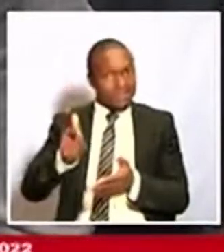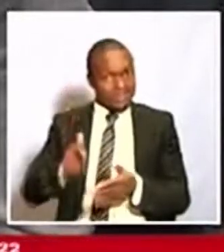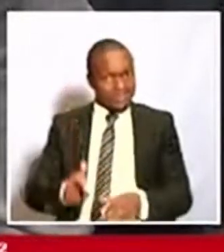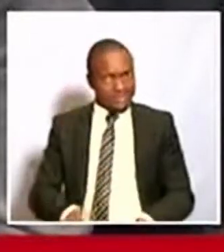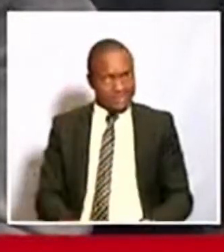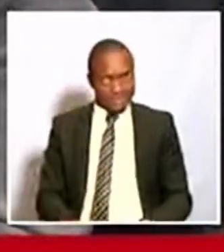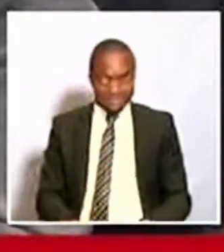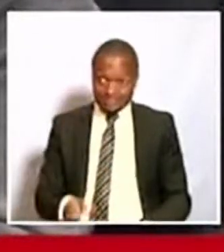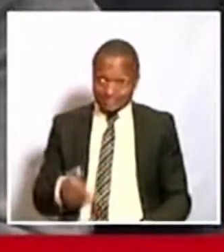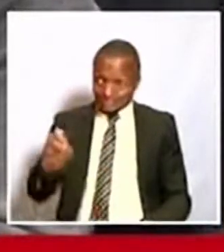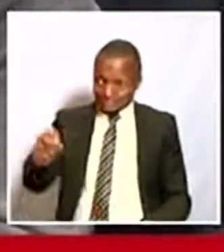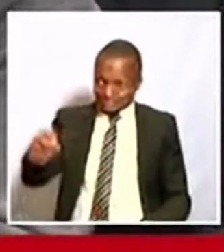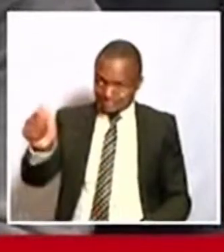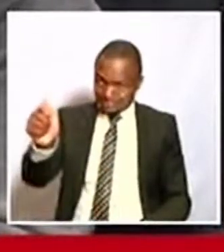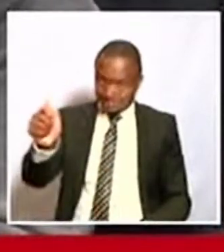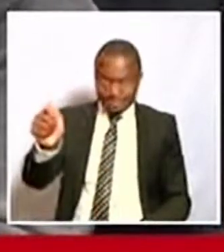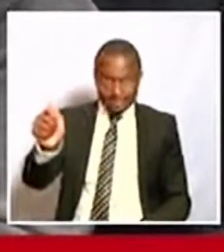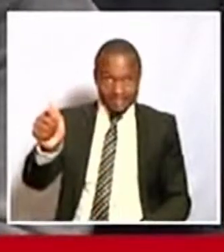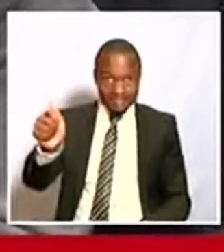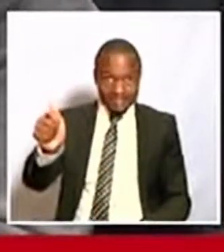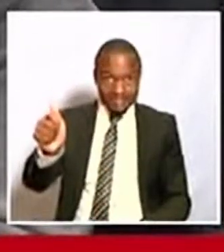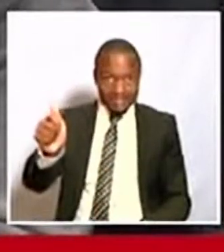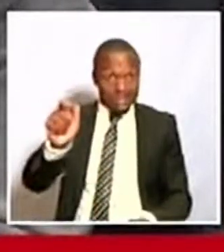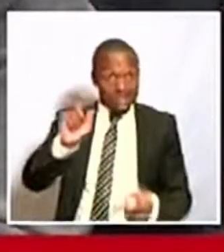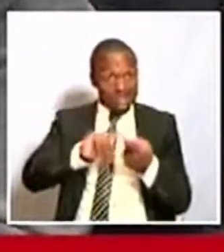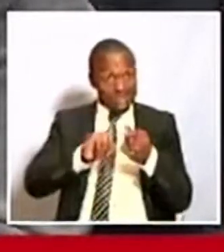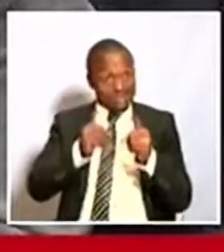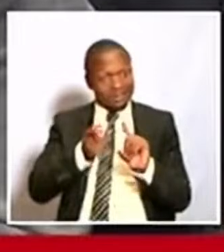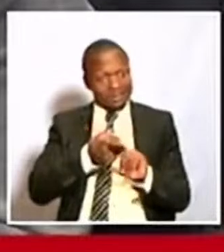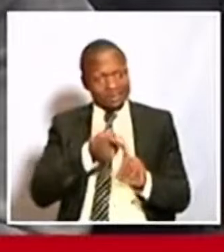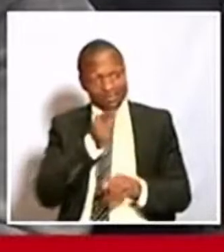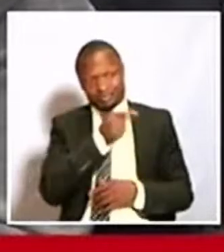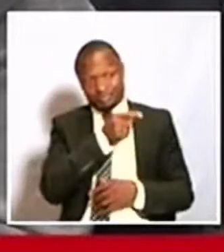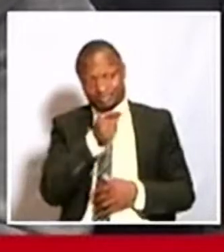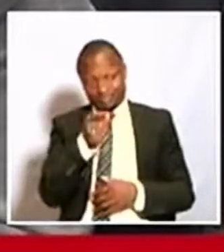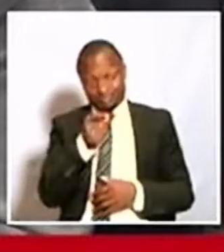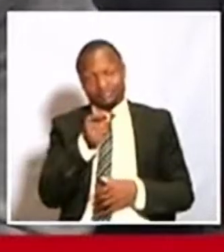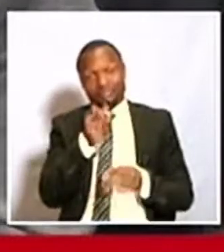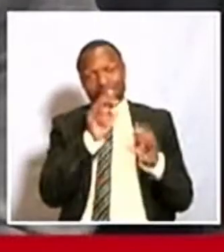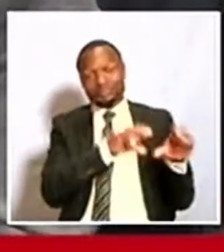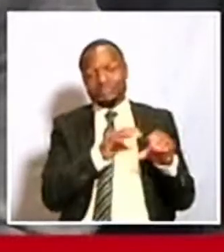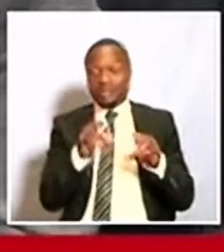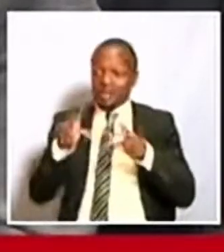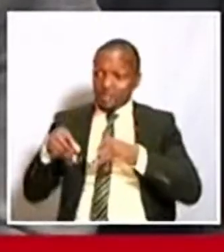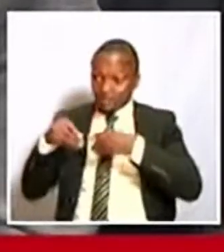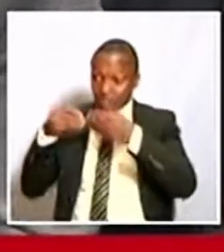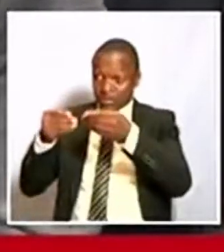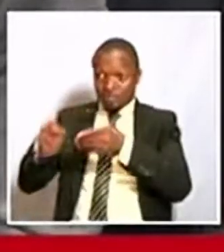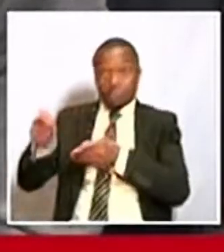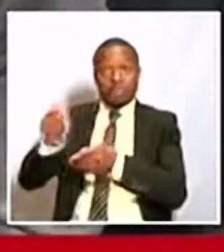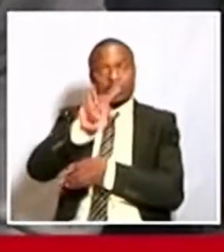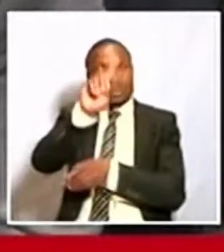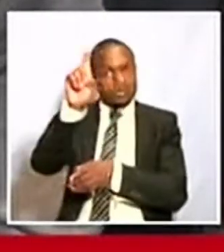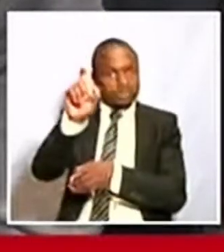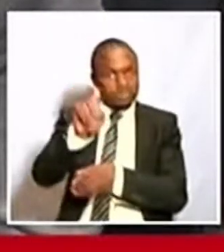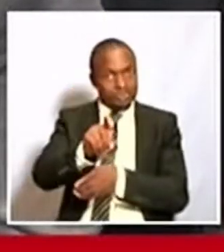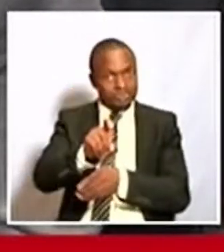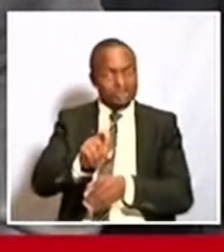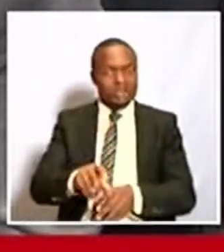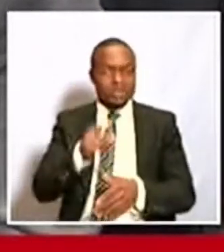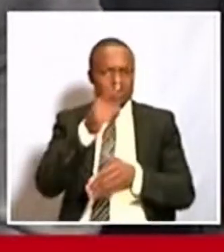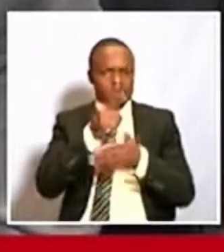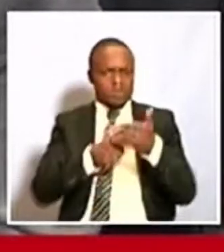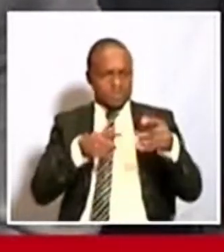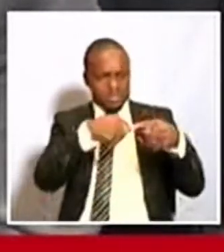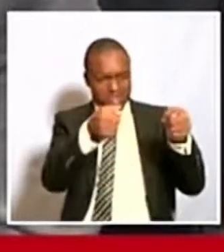Chair, to me, as my colleagues have done, it has given me a question. What